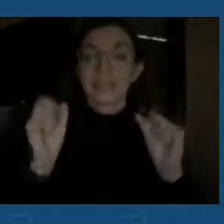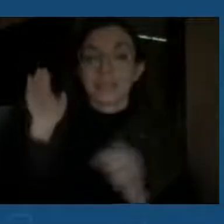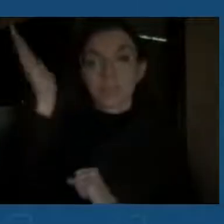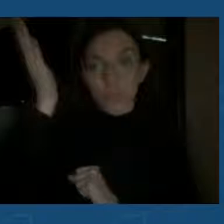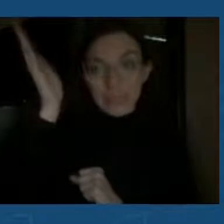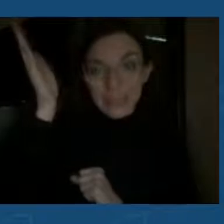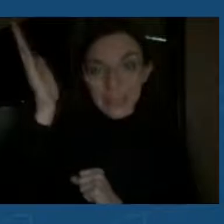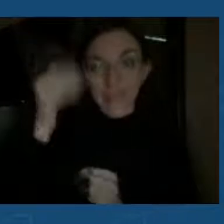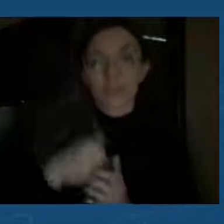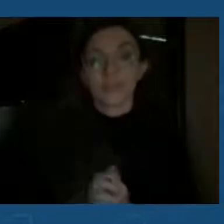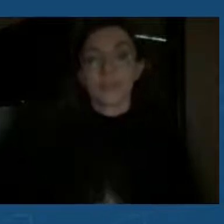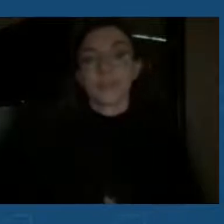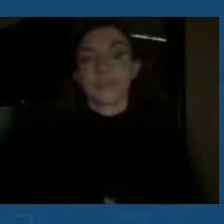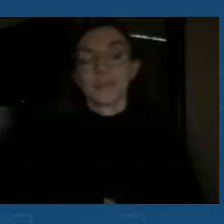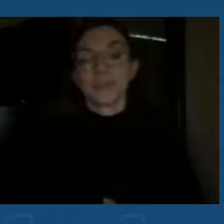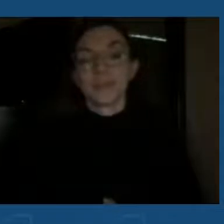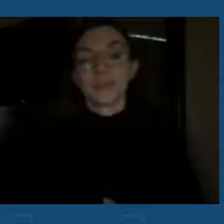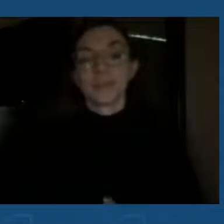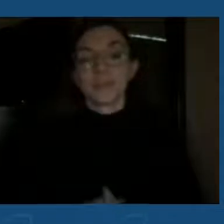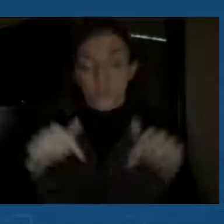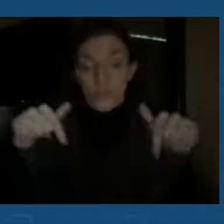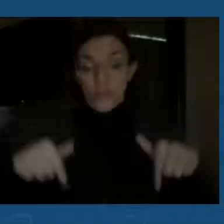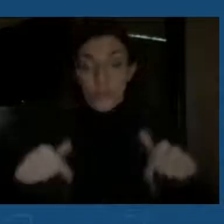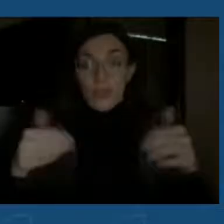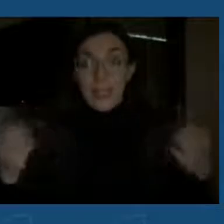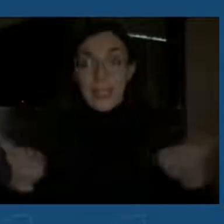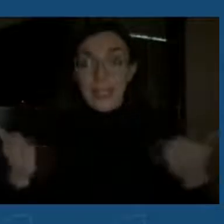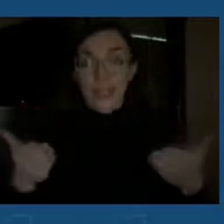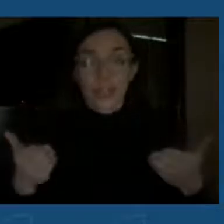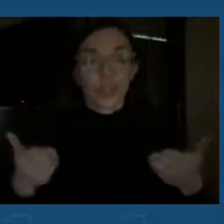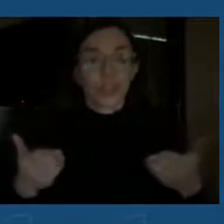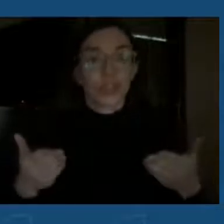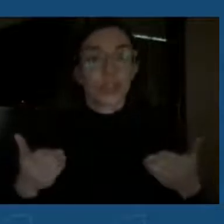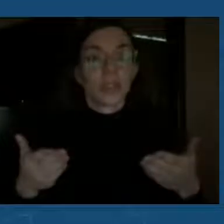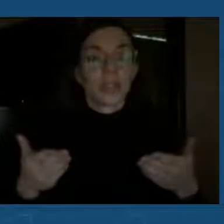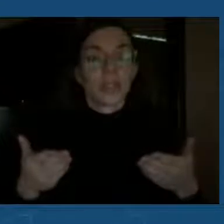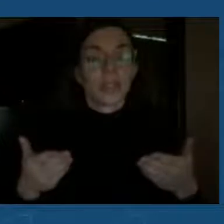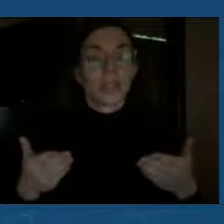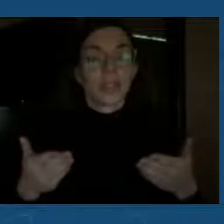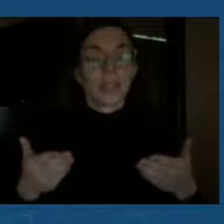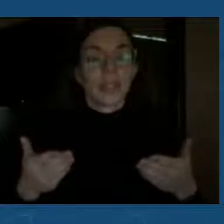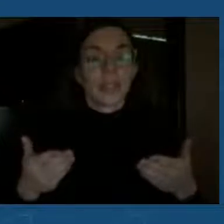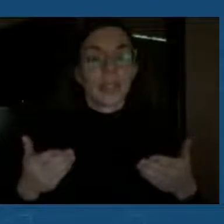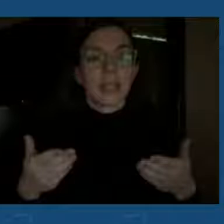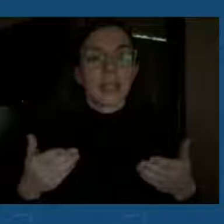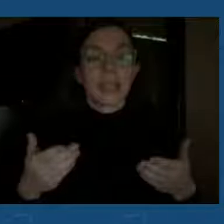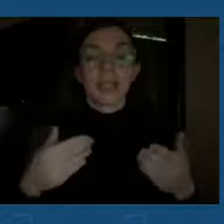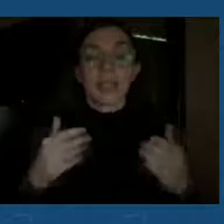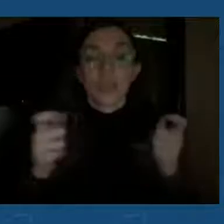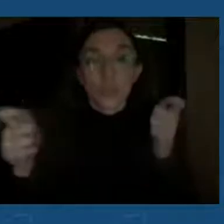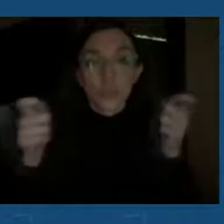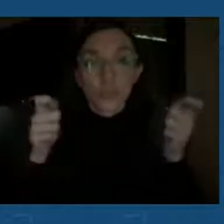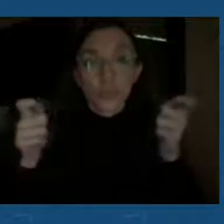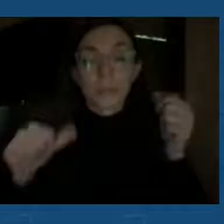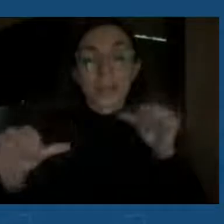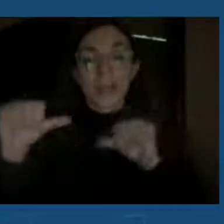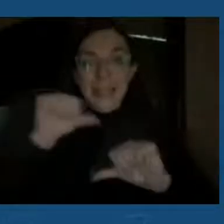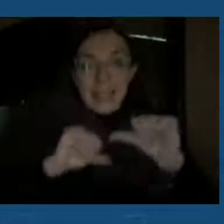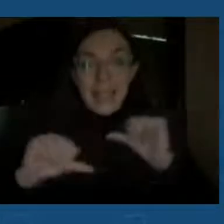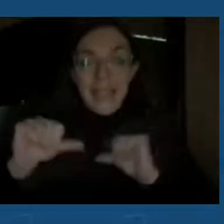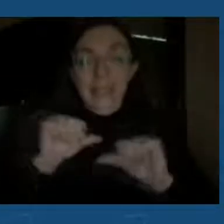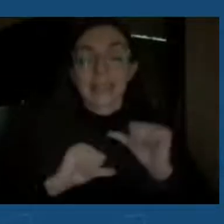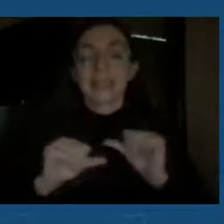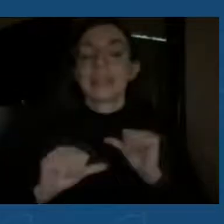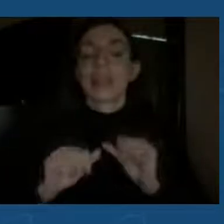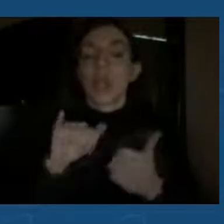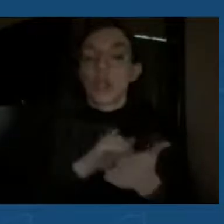presentations. Right here in the quadrant is Quadrant Biosciences, a New York startup company that has been